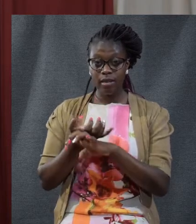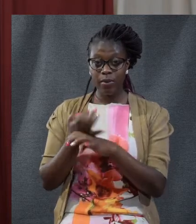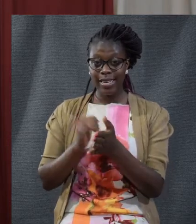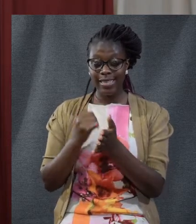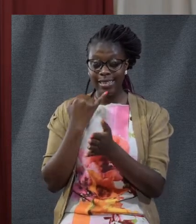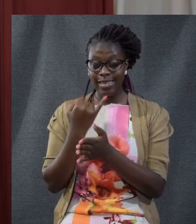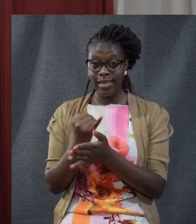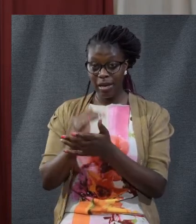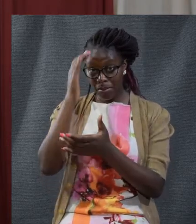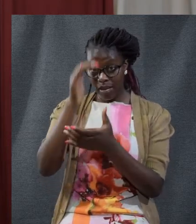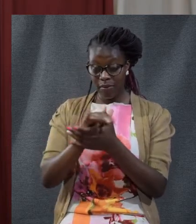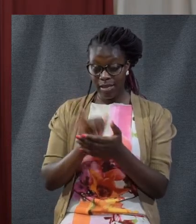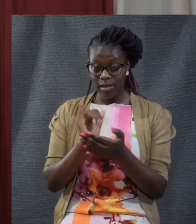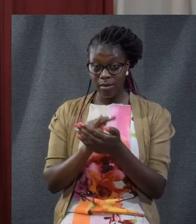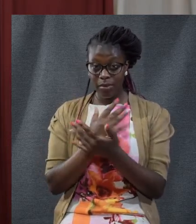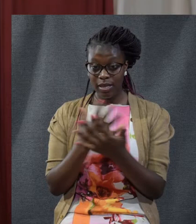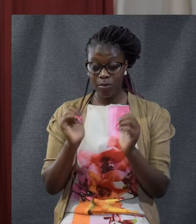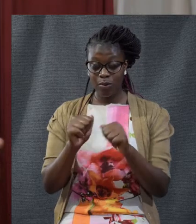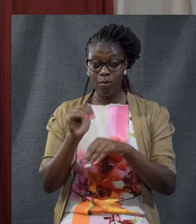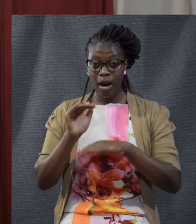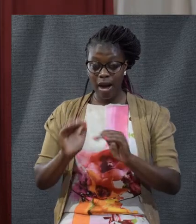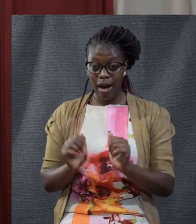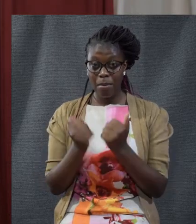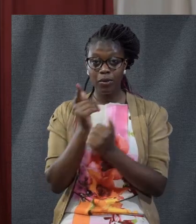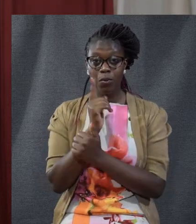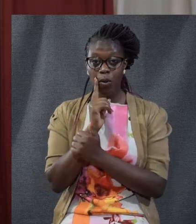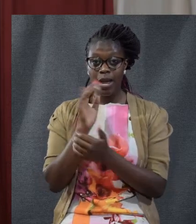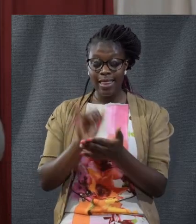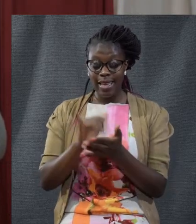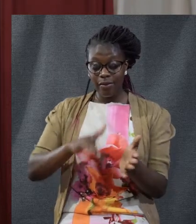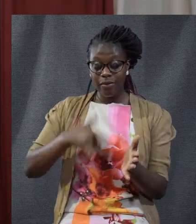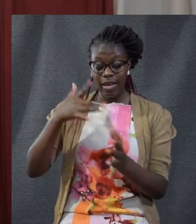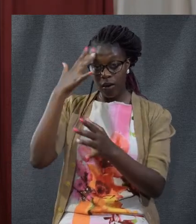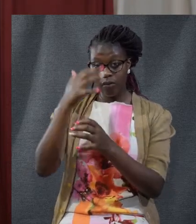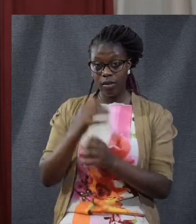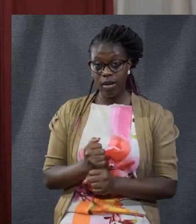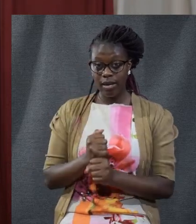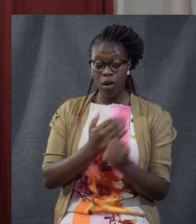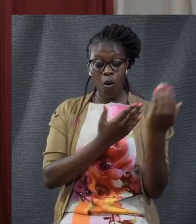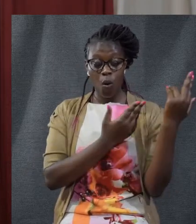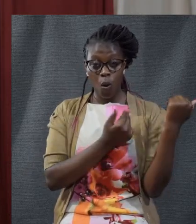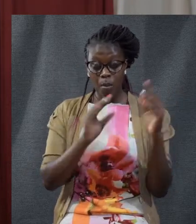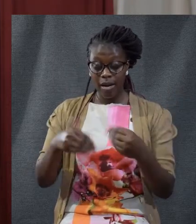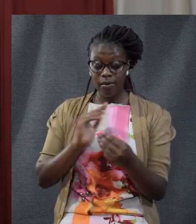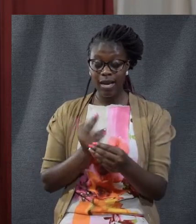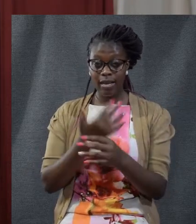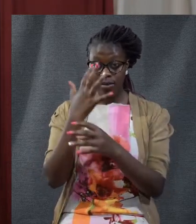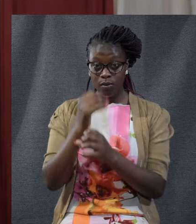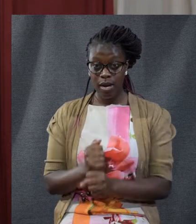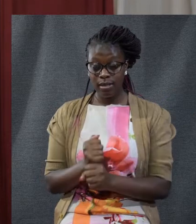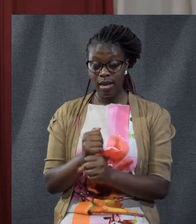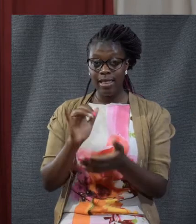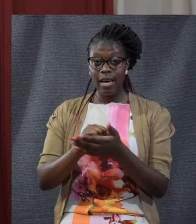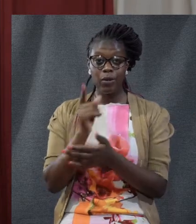difficult, it is grounds for believing that something good may happen tomorrow. That a feeling of trust, hope gives trust, brings